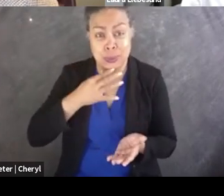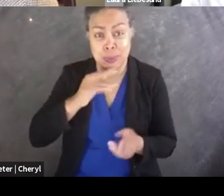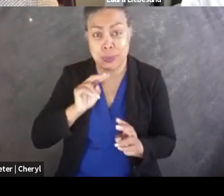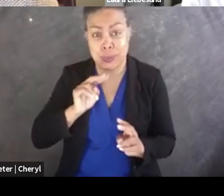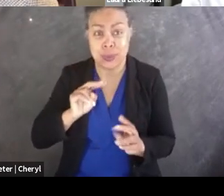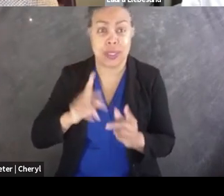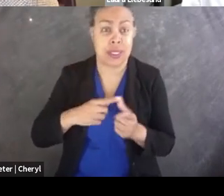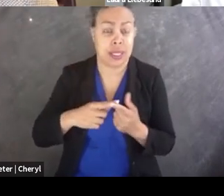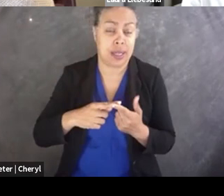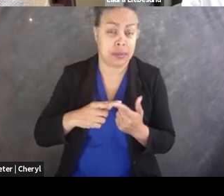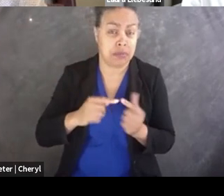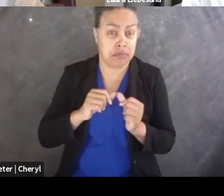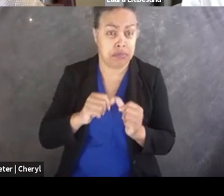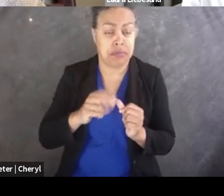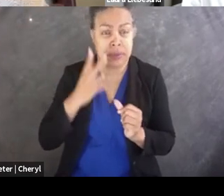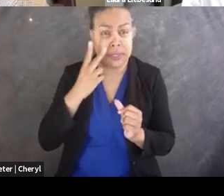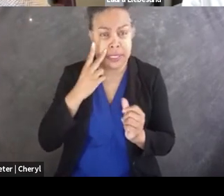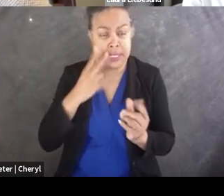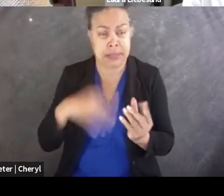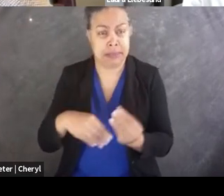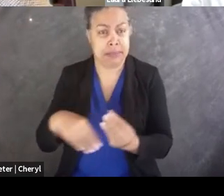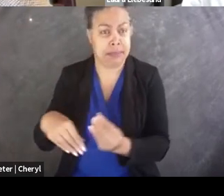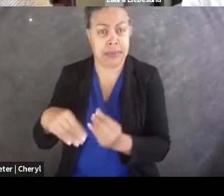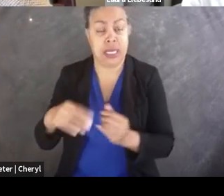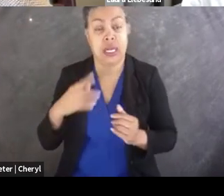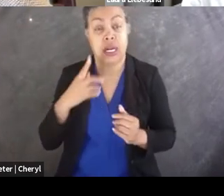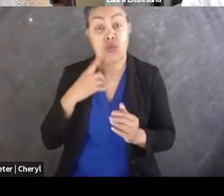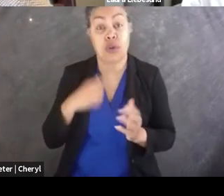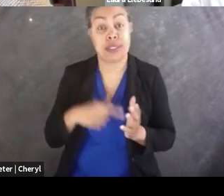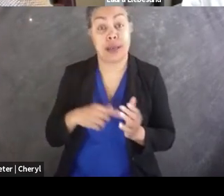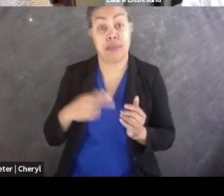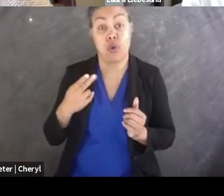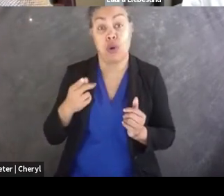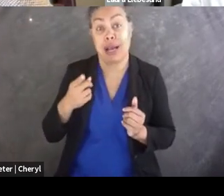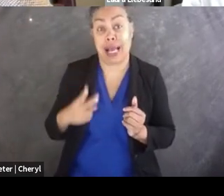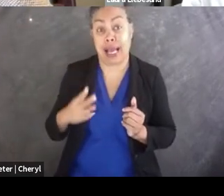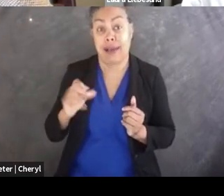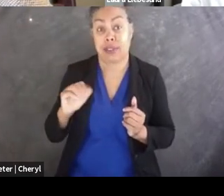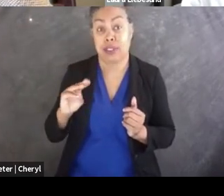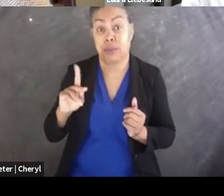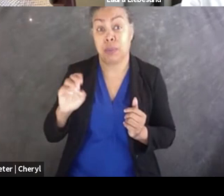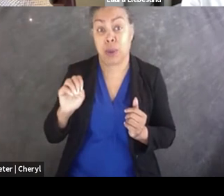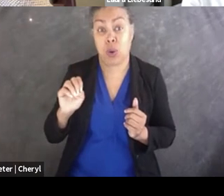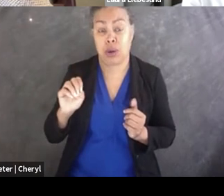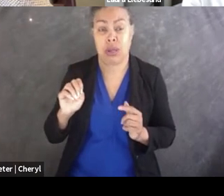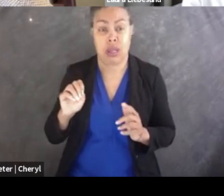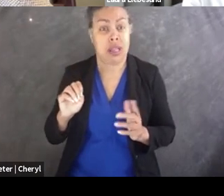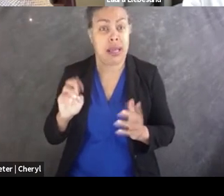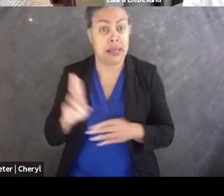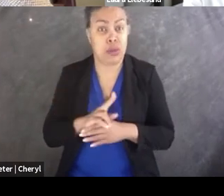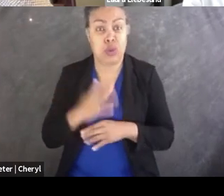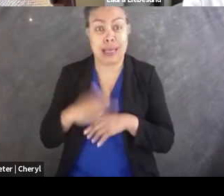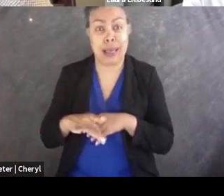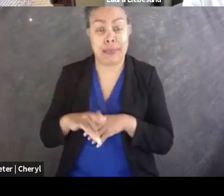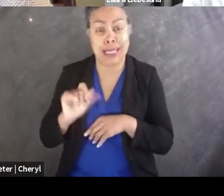And we'll continue to see pivots like the folks at Half Smoke that took over an empty lot in front of the Howard Theater